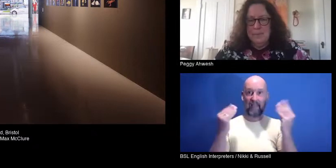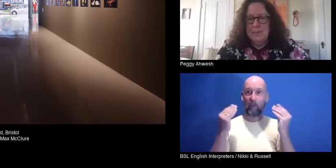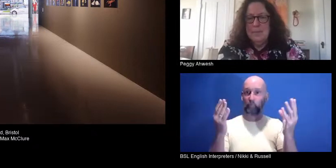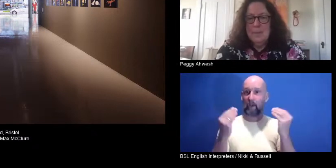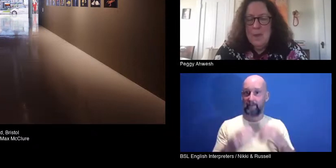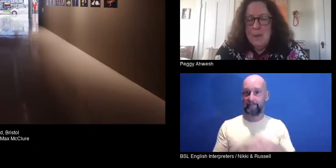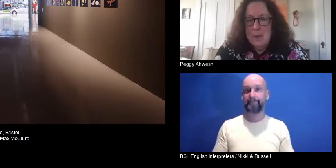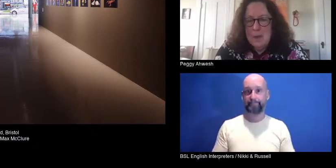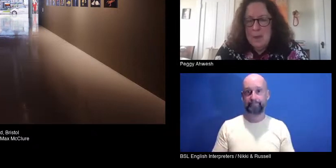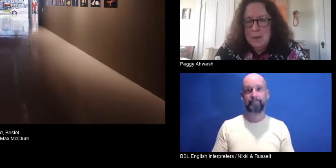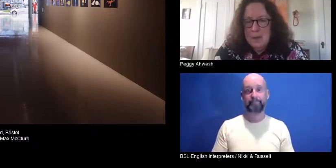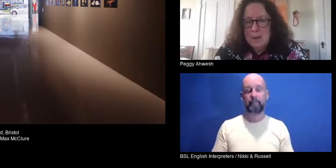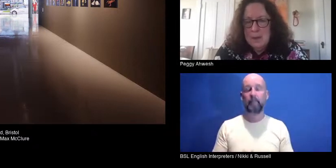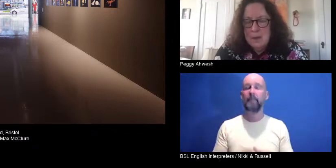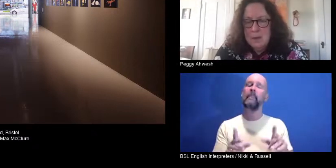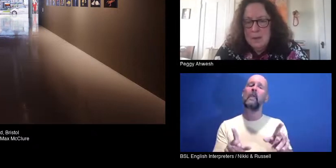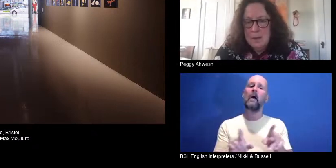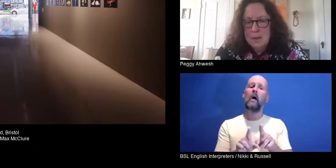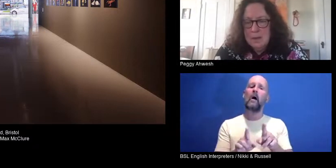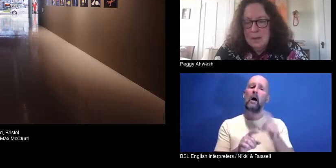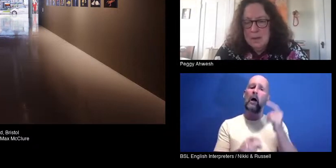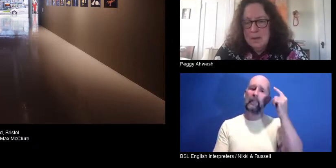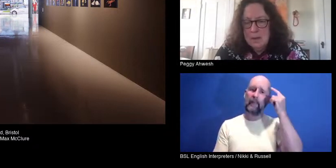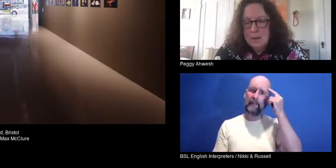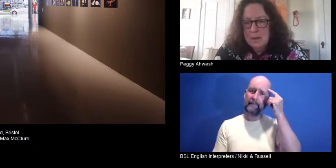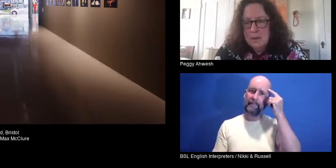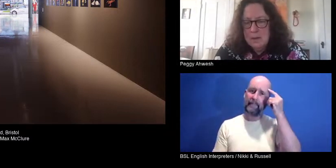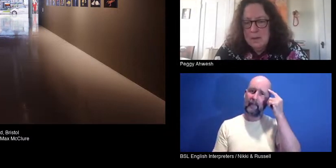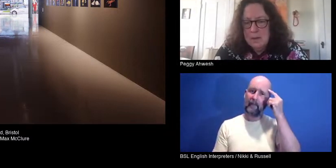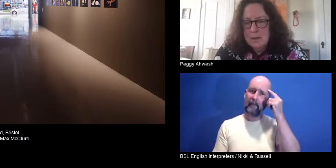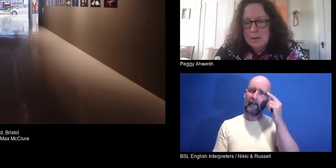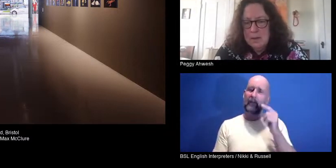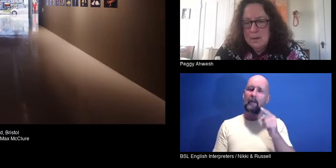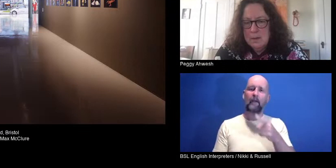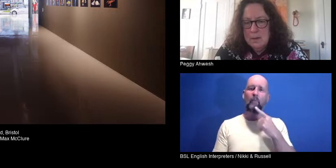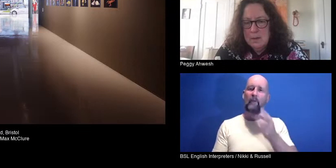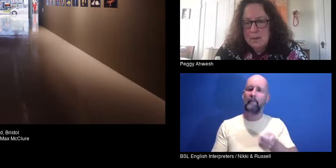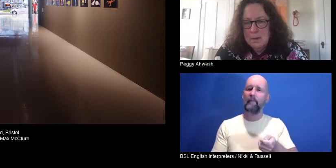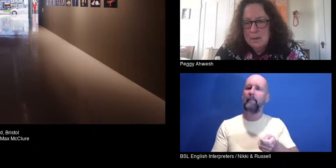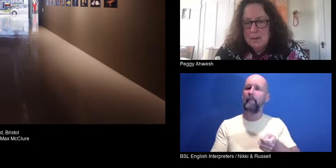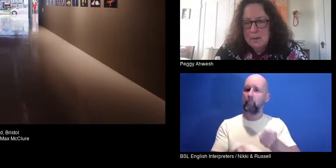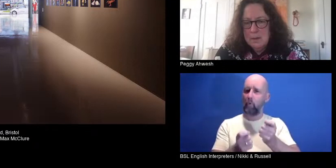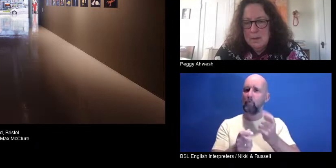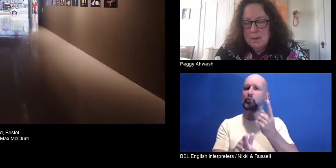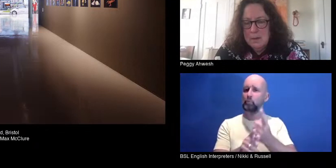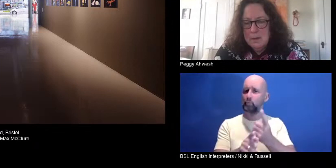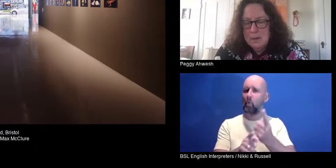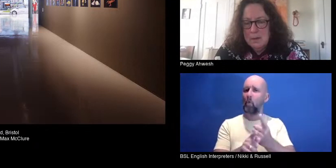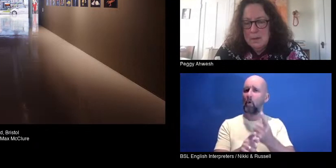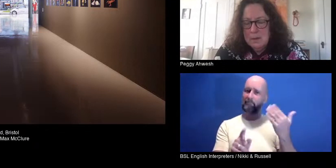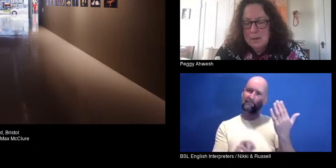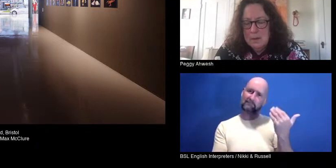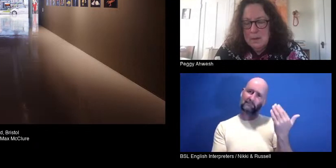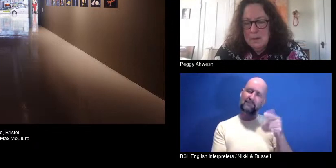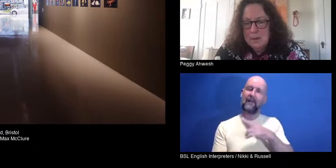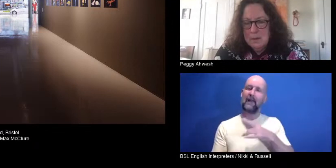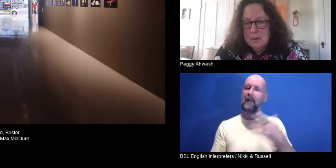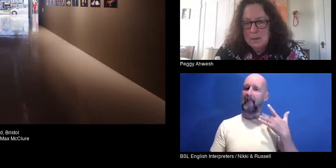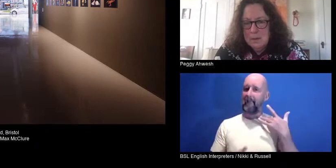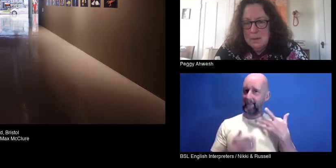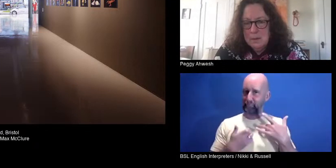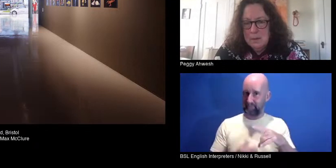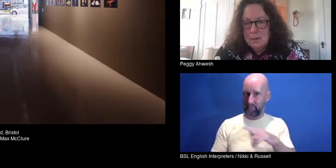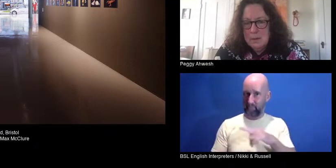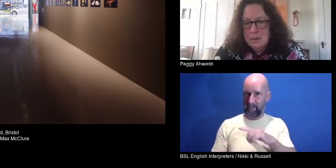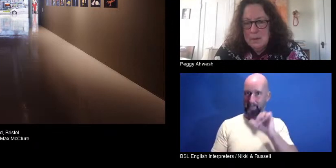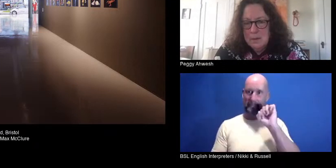like, I think we sort of maybe mentioned it in passing, but I think like it's very interesting to me that you,